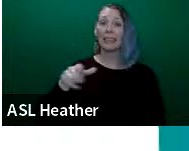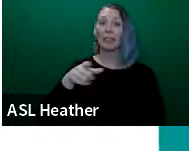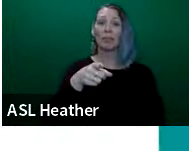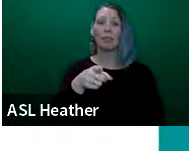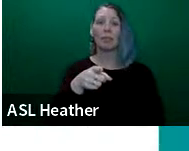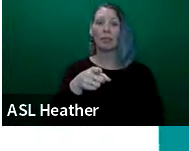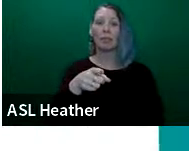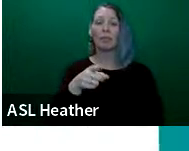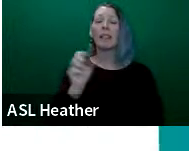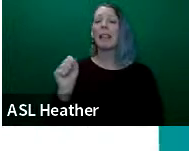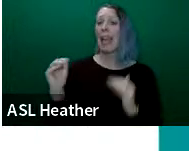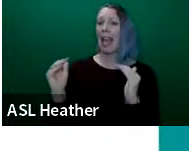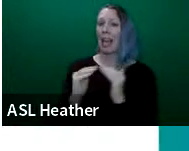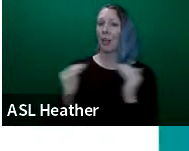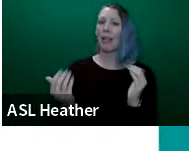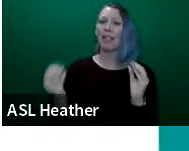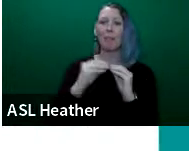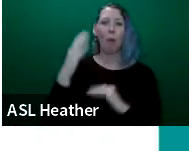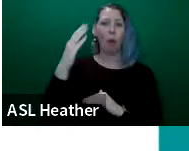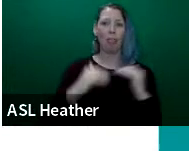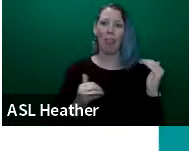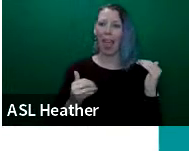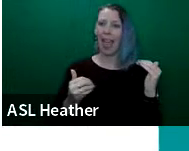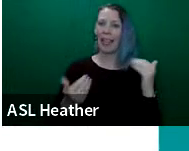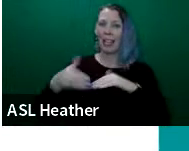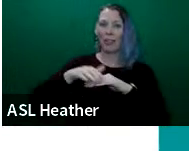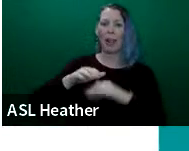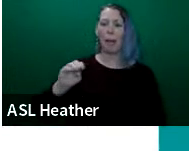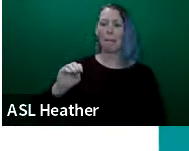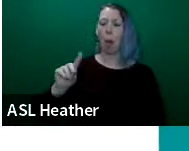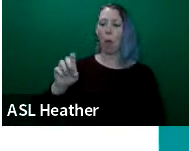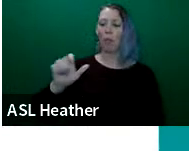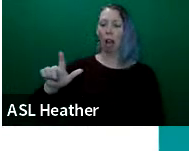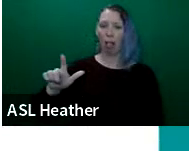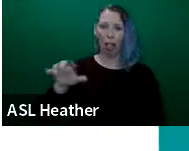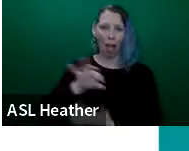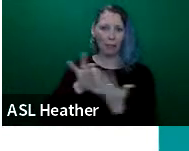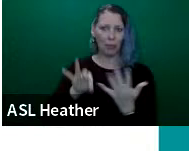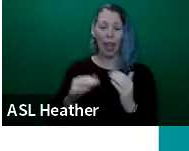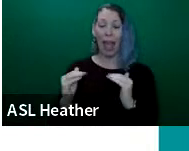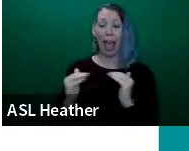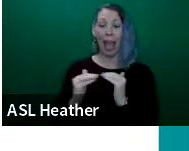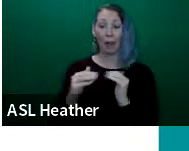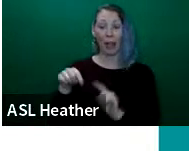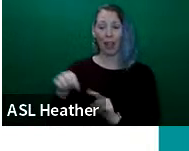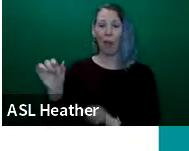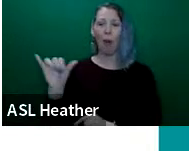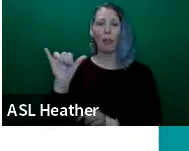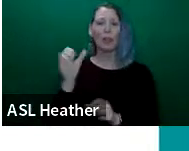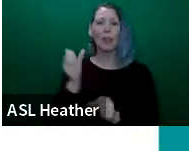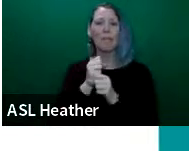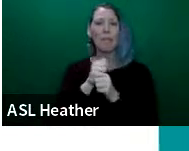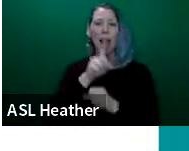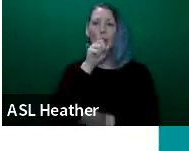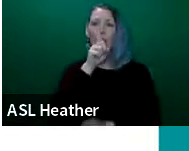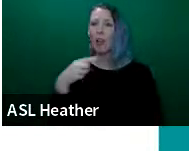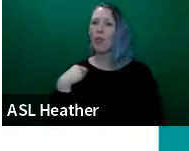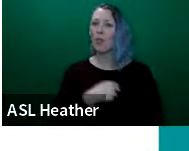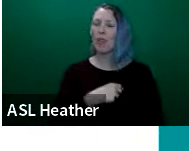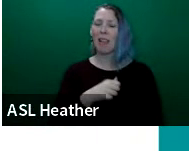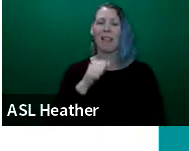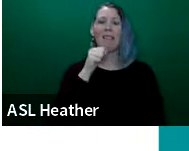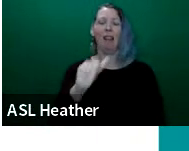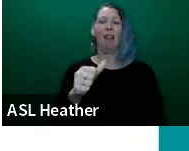want to say that equity is more than increasing modal options. Equity is also about ensuring we're not